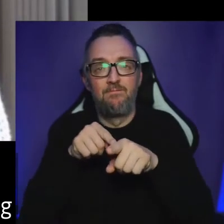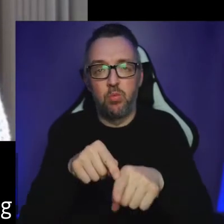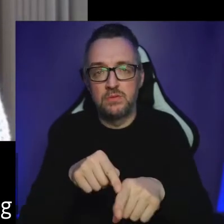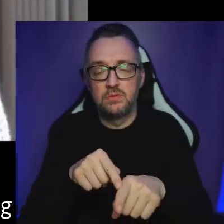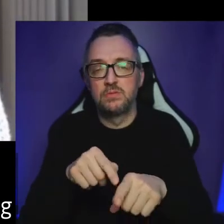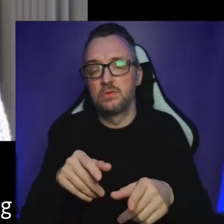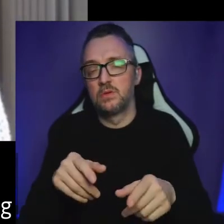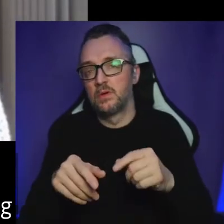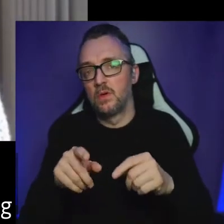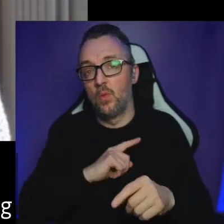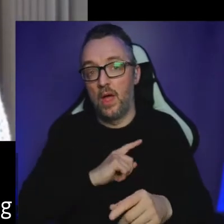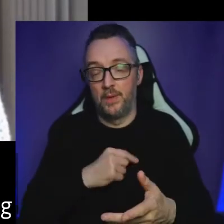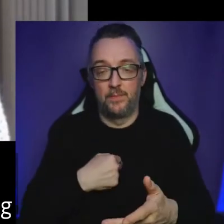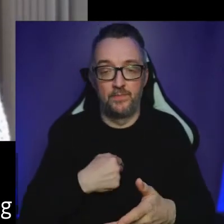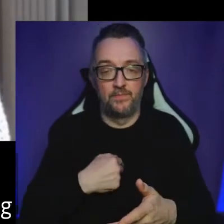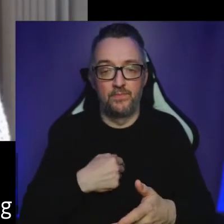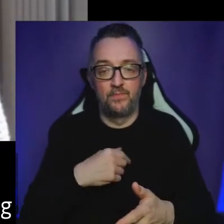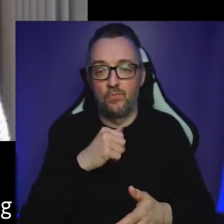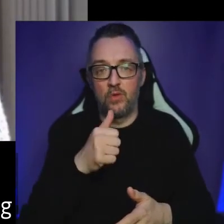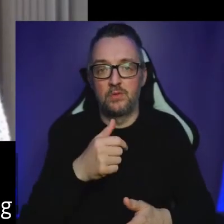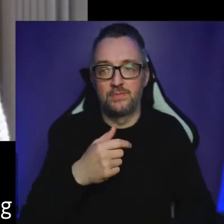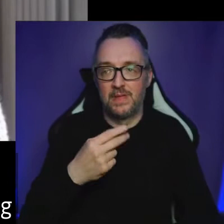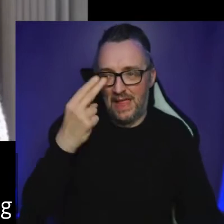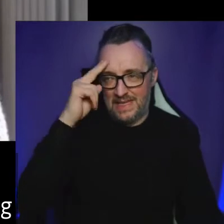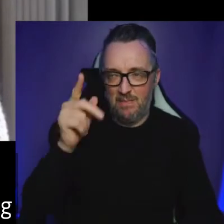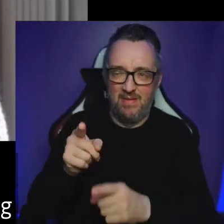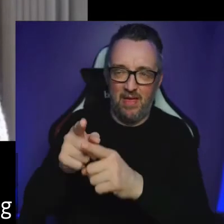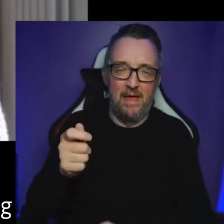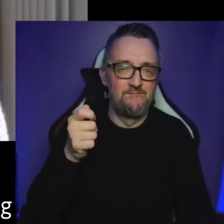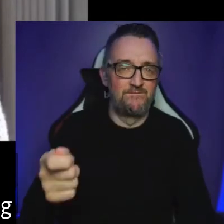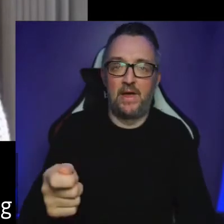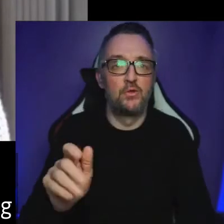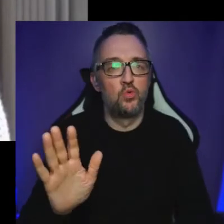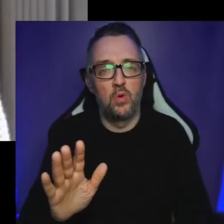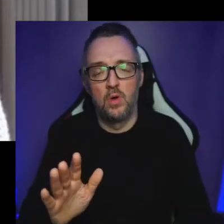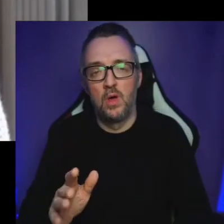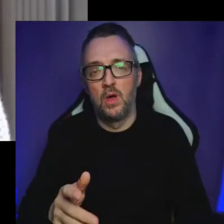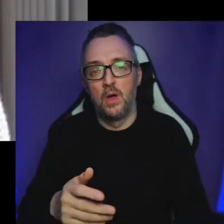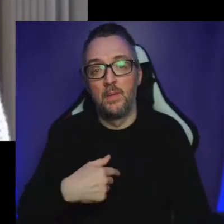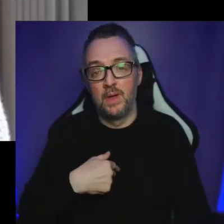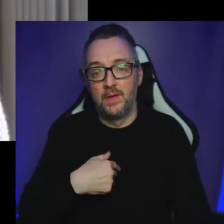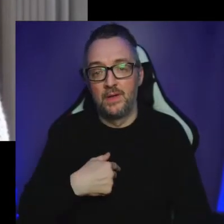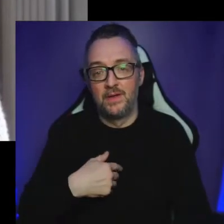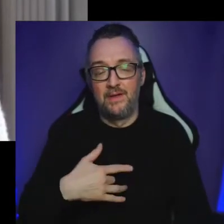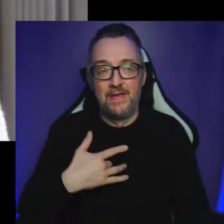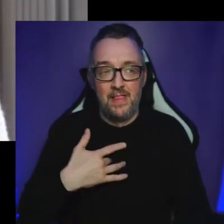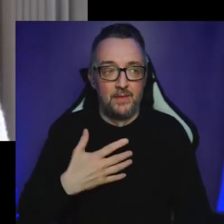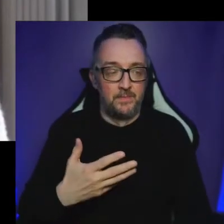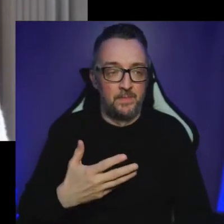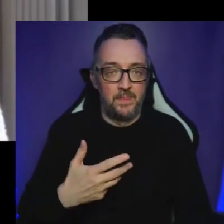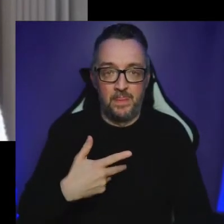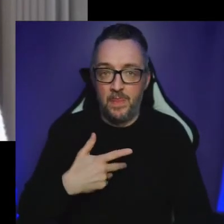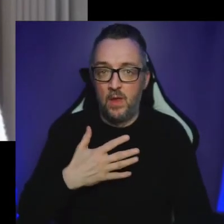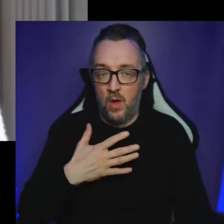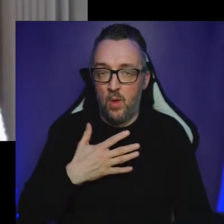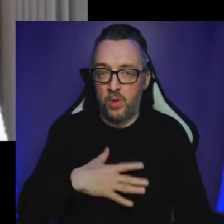I'm not necessarily a big fan of like naming and shaming or fines or anything, that sort of thing, but I am kind of keen to see how